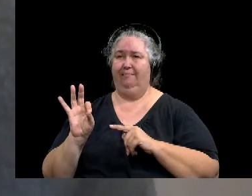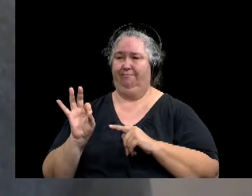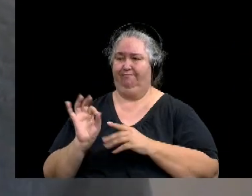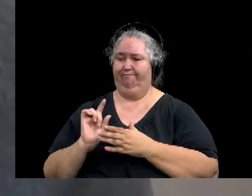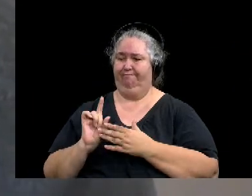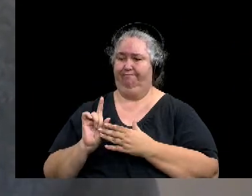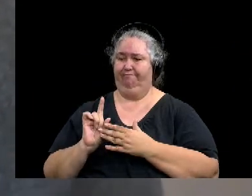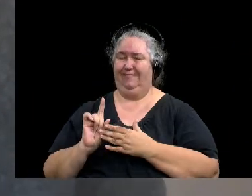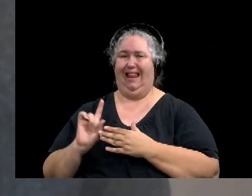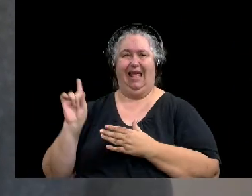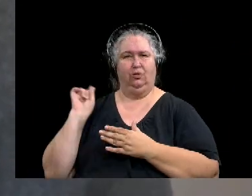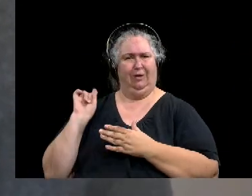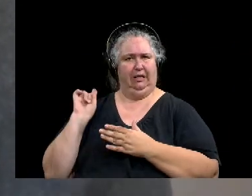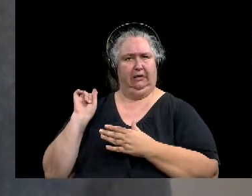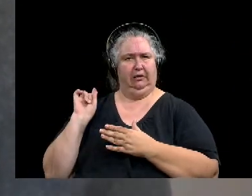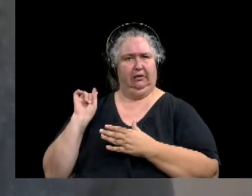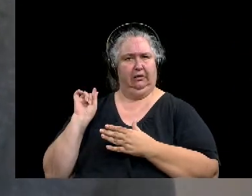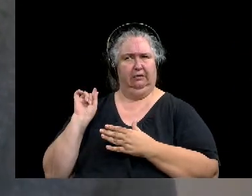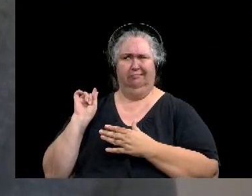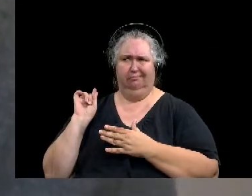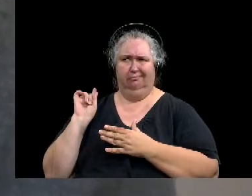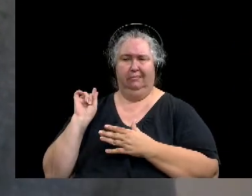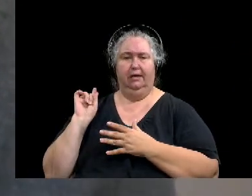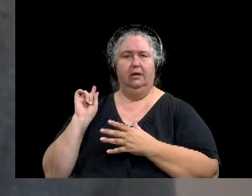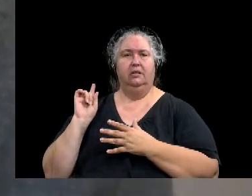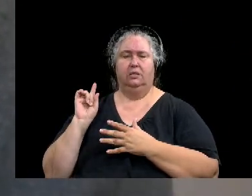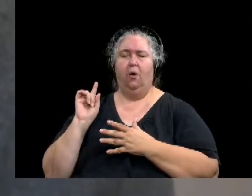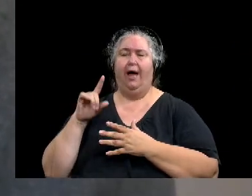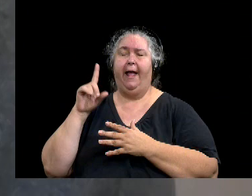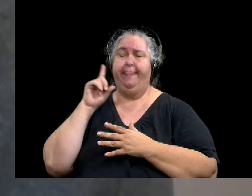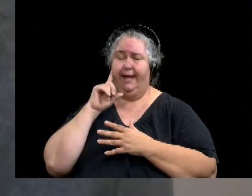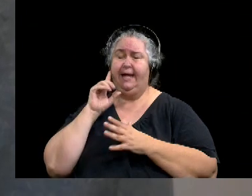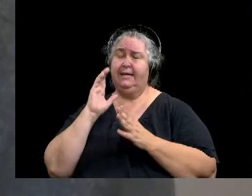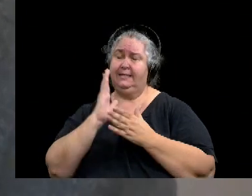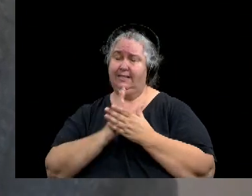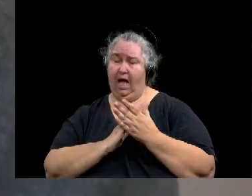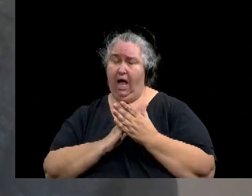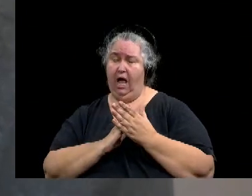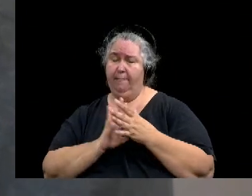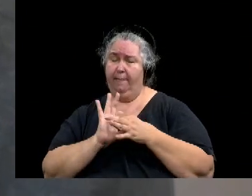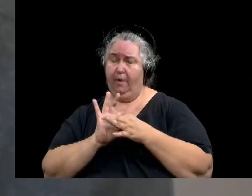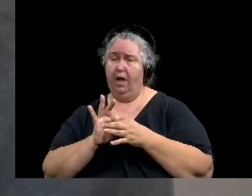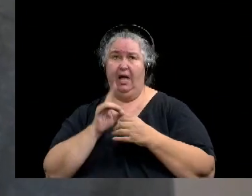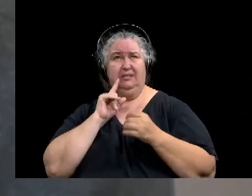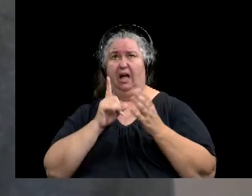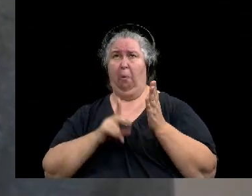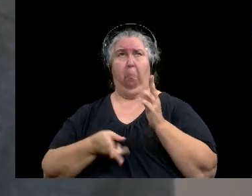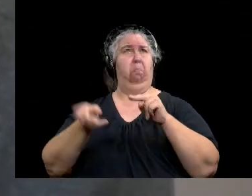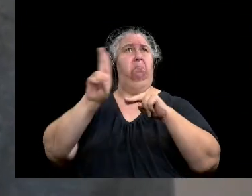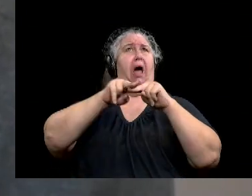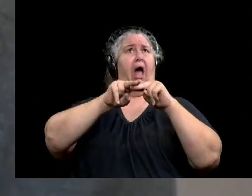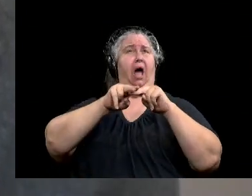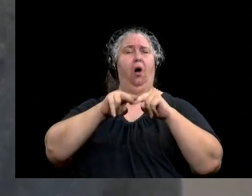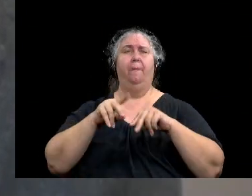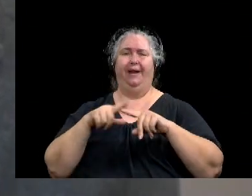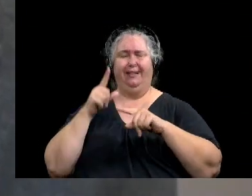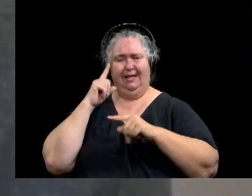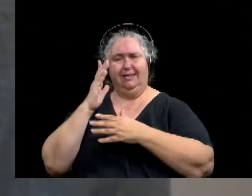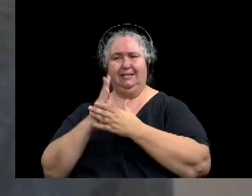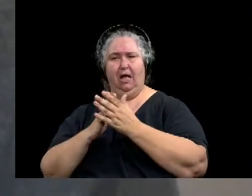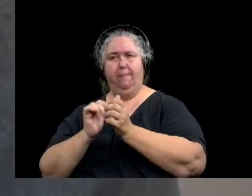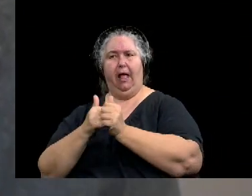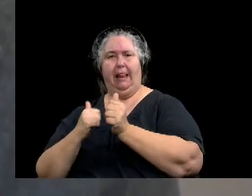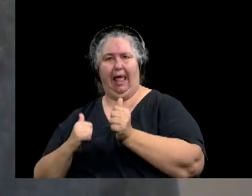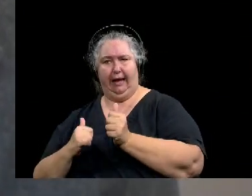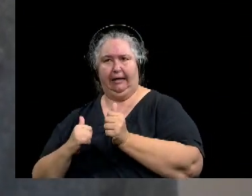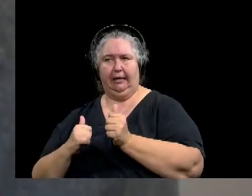conference 1 week ago. And so I think it is, that's a big jump. That's a big increase. And while I am